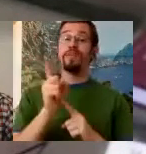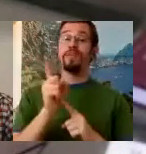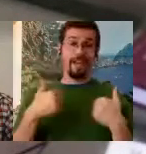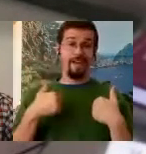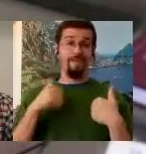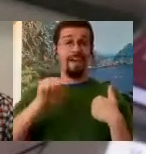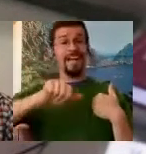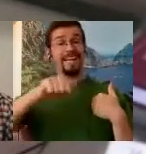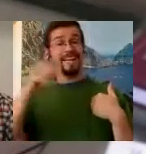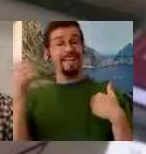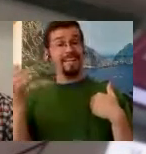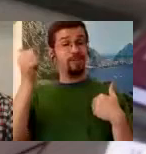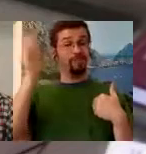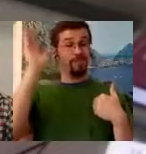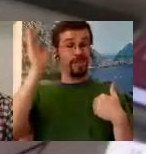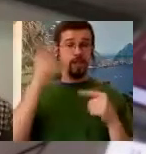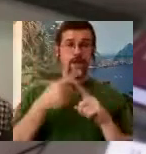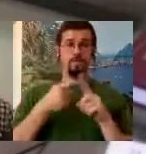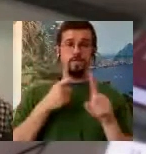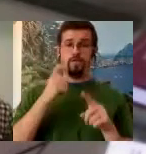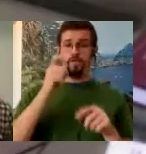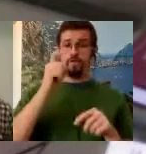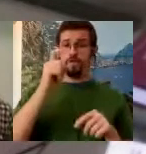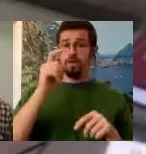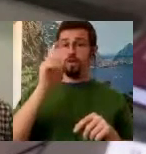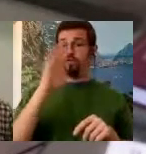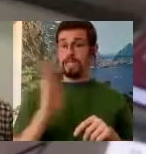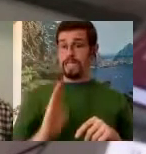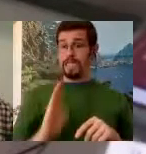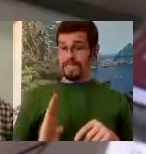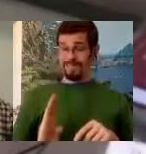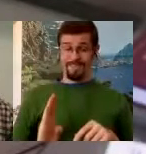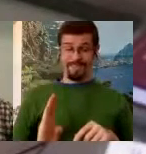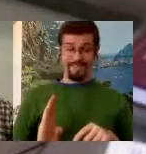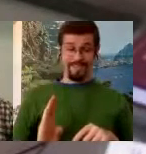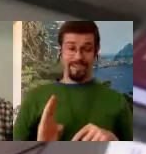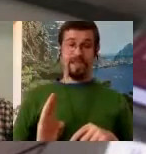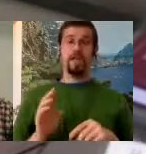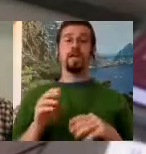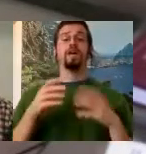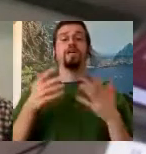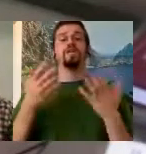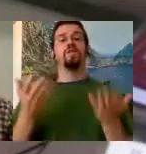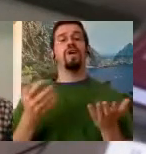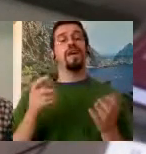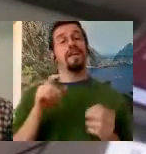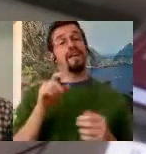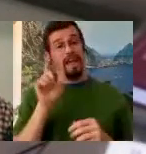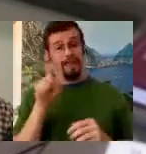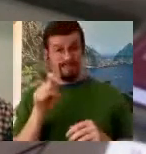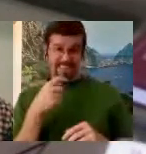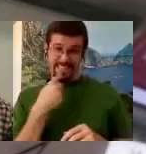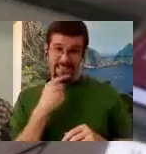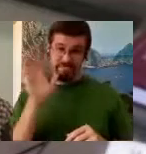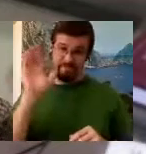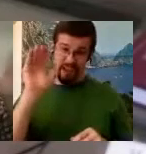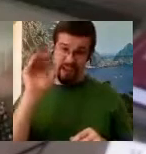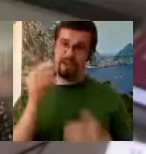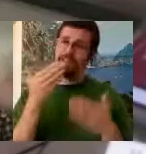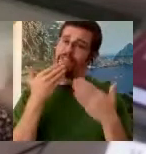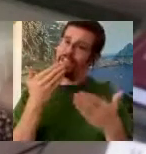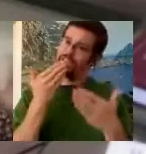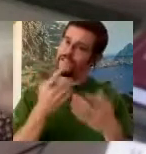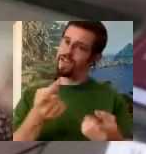and this one is from Brazil, okay. And it involves interpreters. So I'm going to have to say goodbye now. I want to thank you so much for